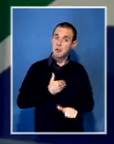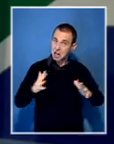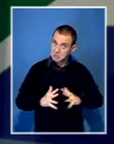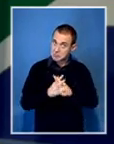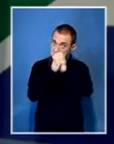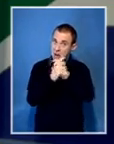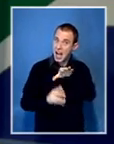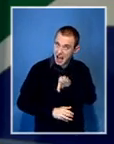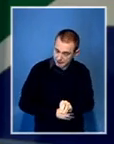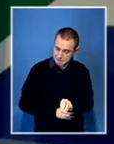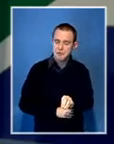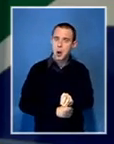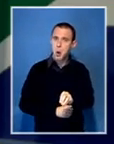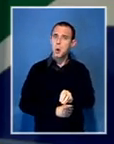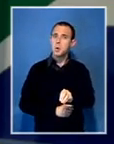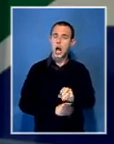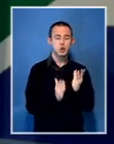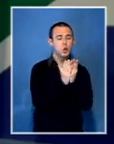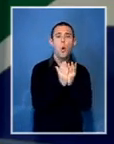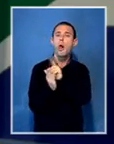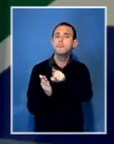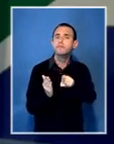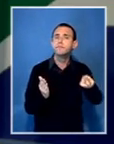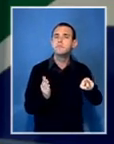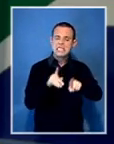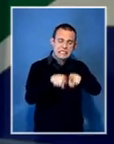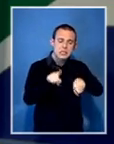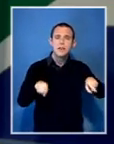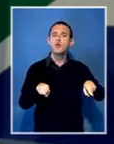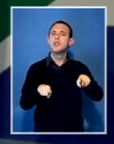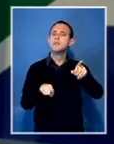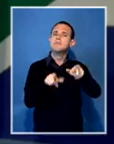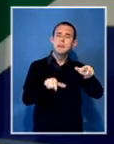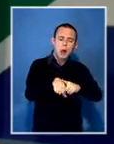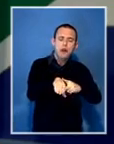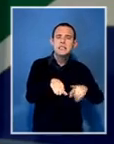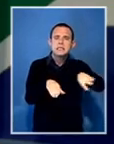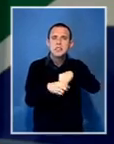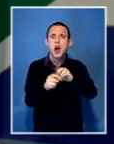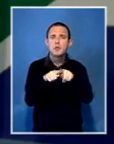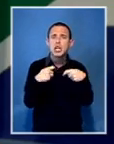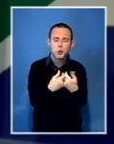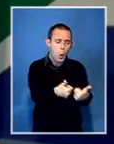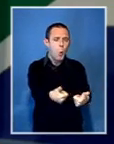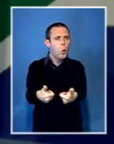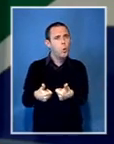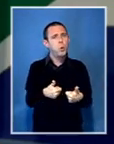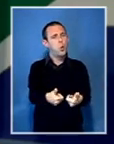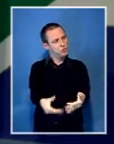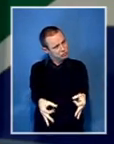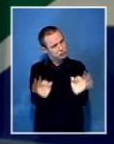things together. It's working in some of our schools. It's working very well in some of our clubs. And you can see that people are coming through in